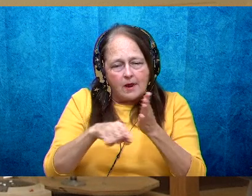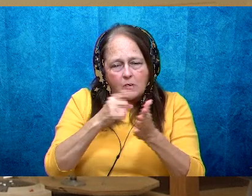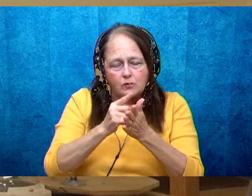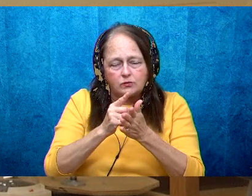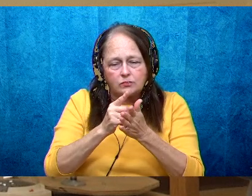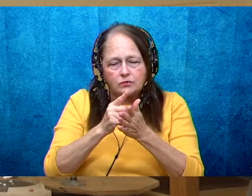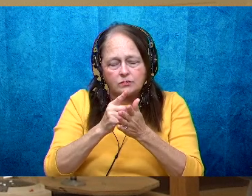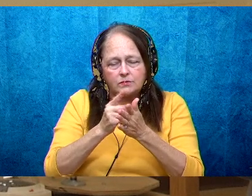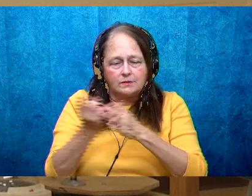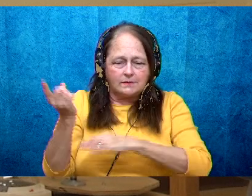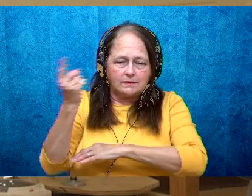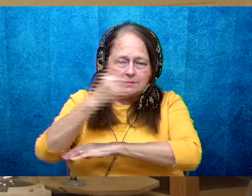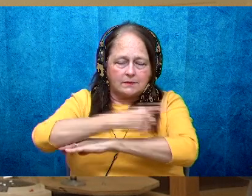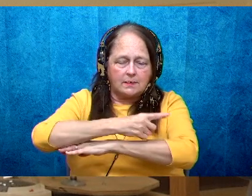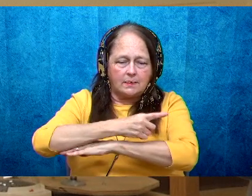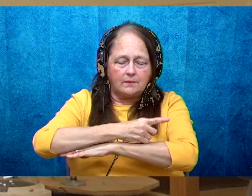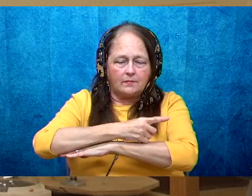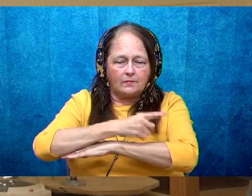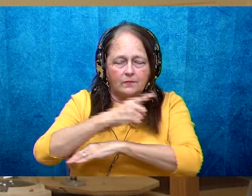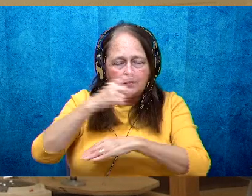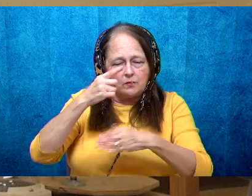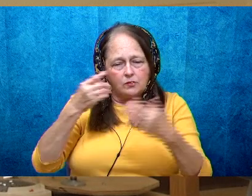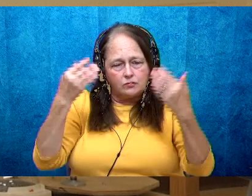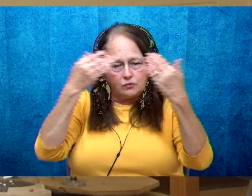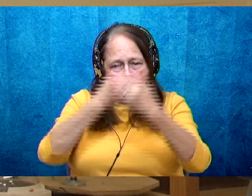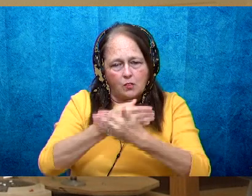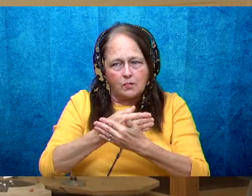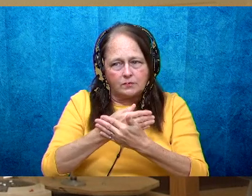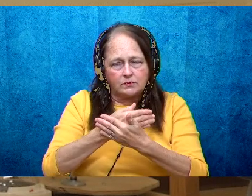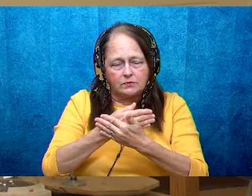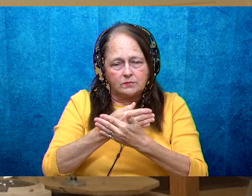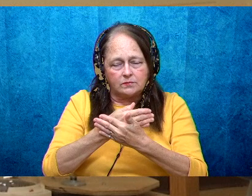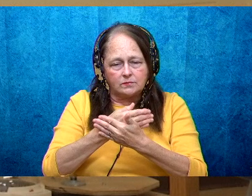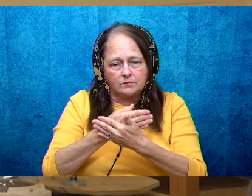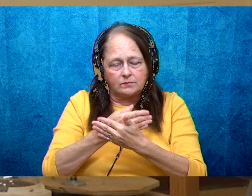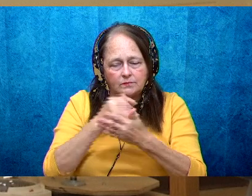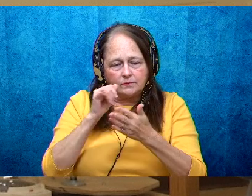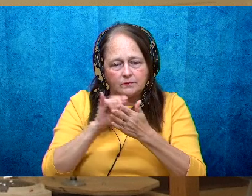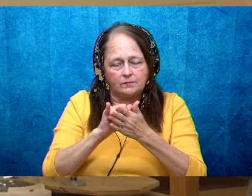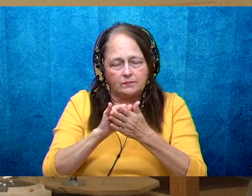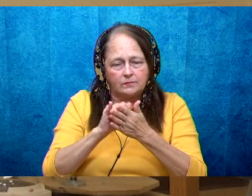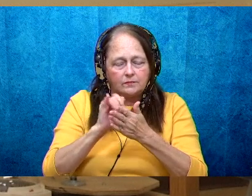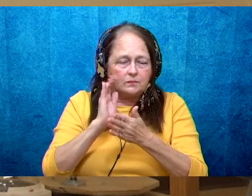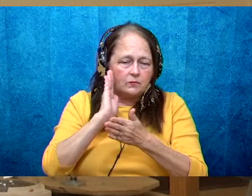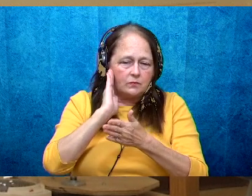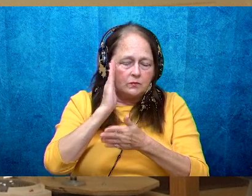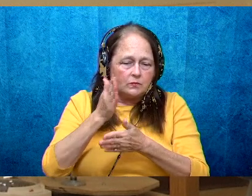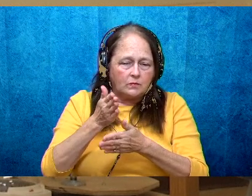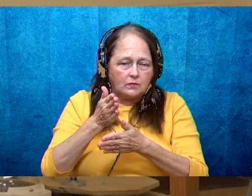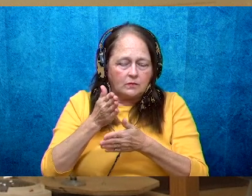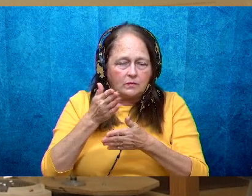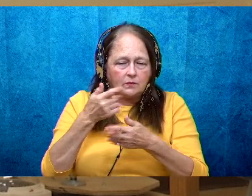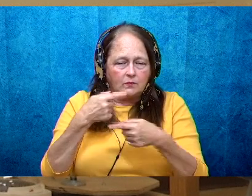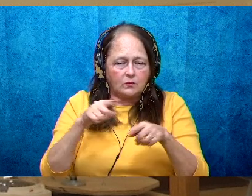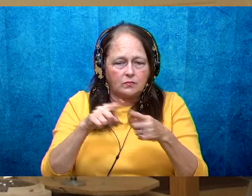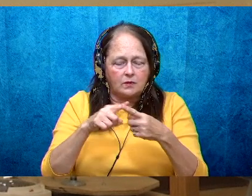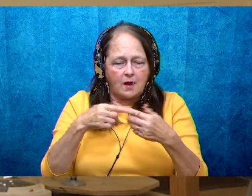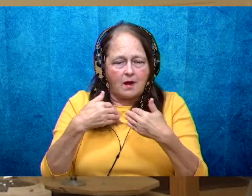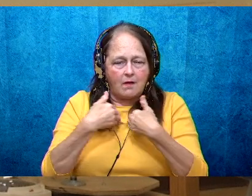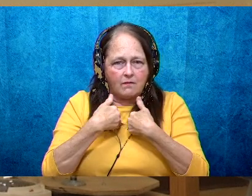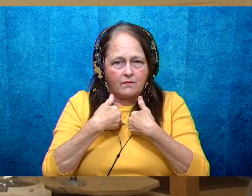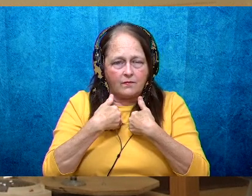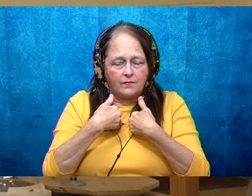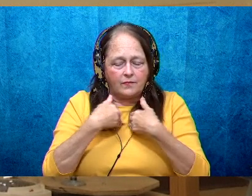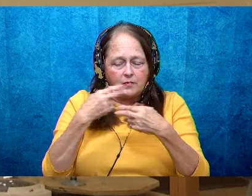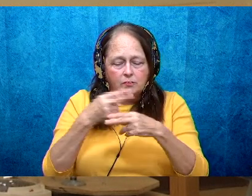hours are daylight and how many are darkness? Well, in this case, we're going to have